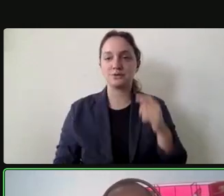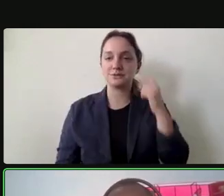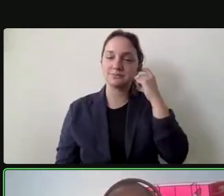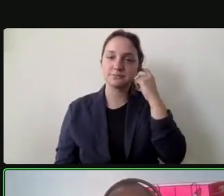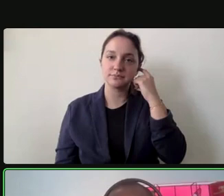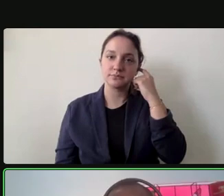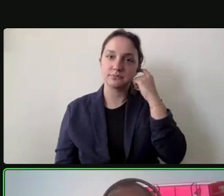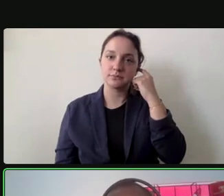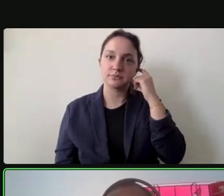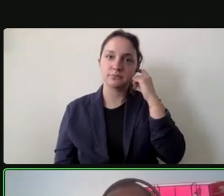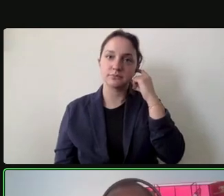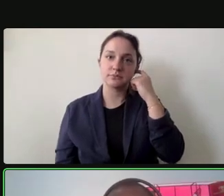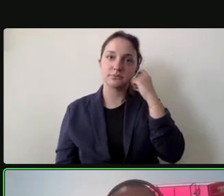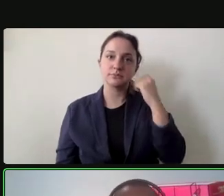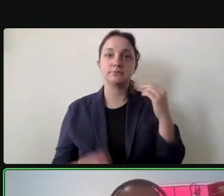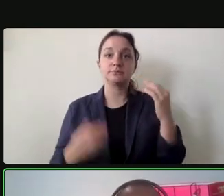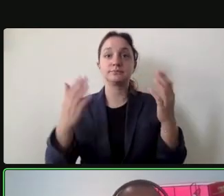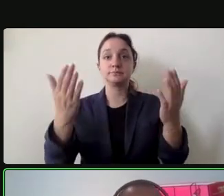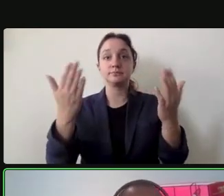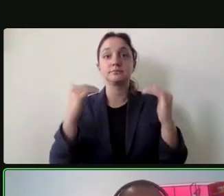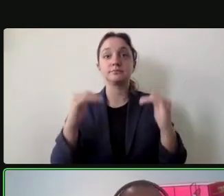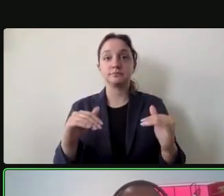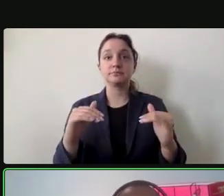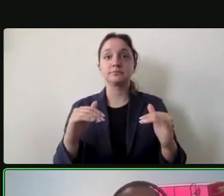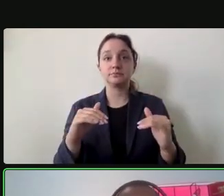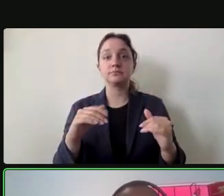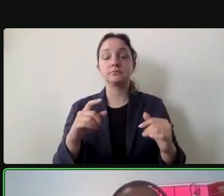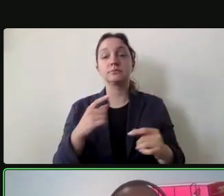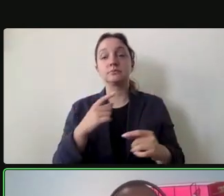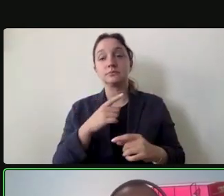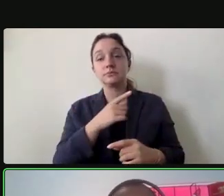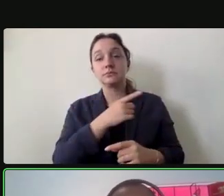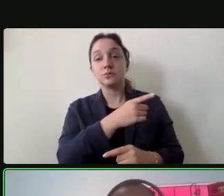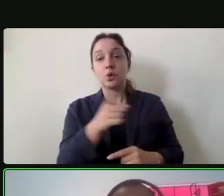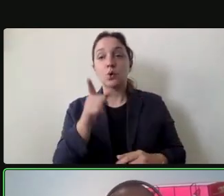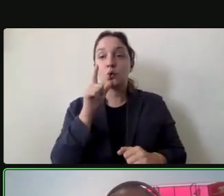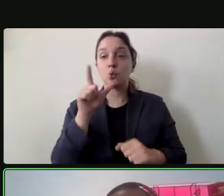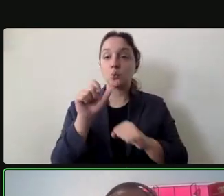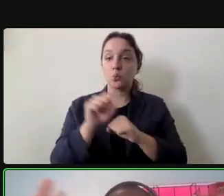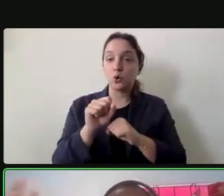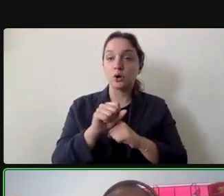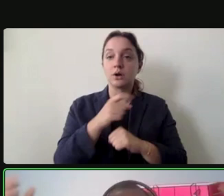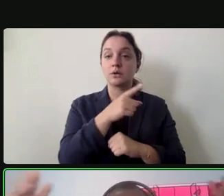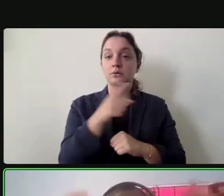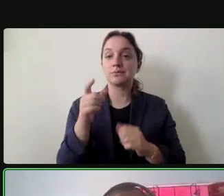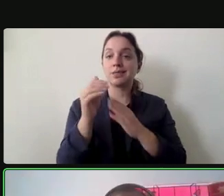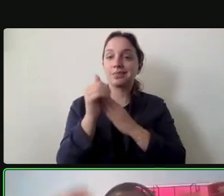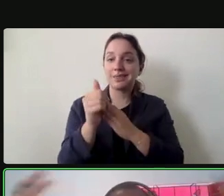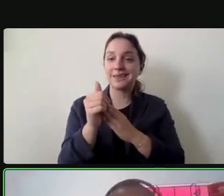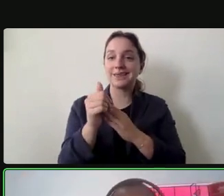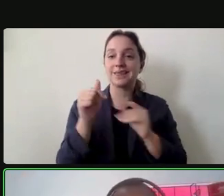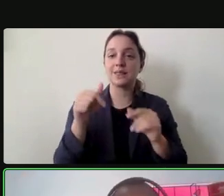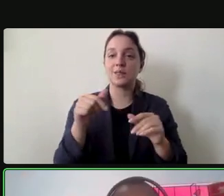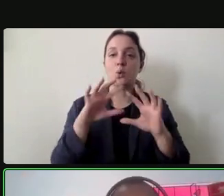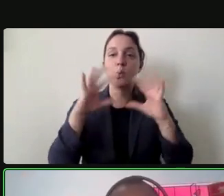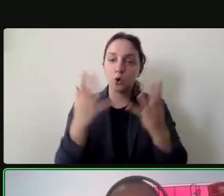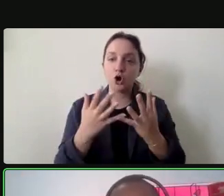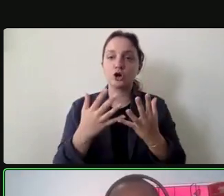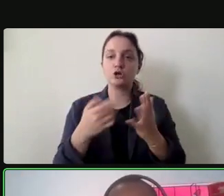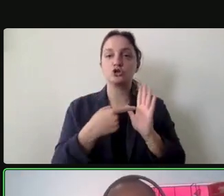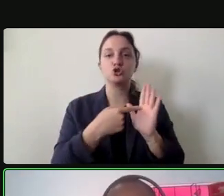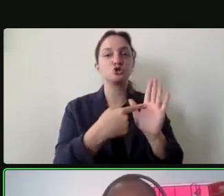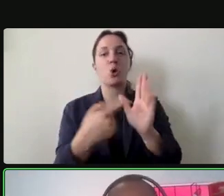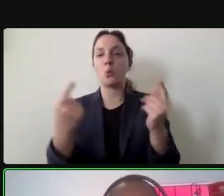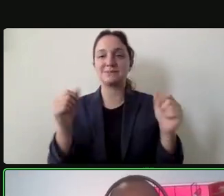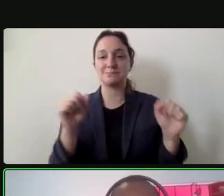work, as employees who will be leading the world and expanding the universe of what's possible for all of